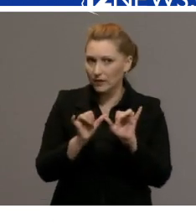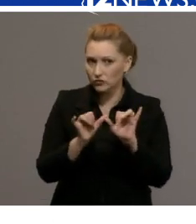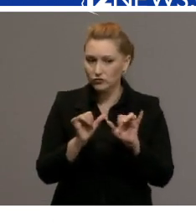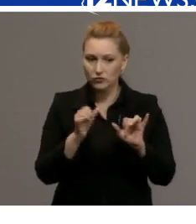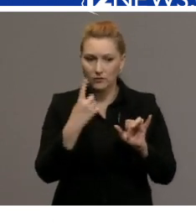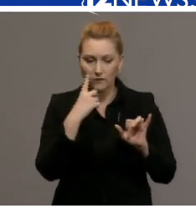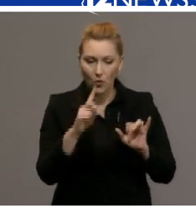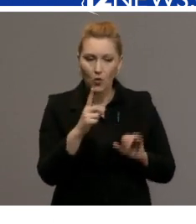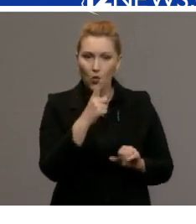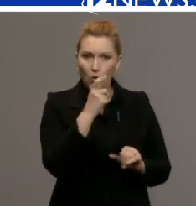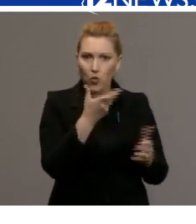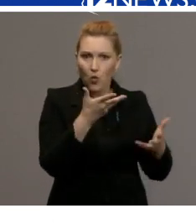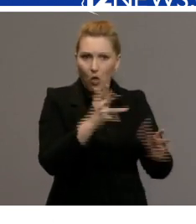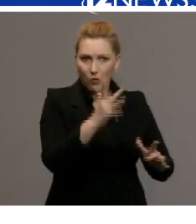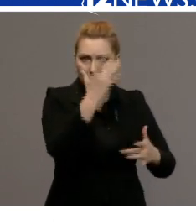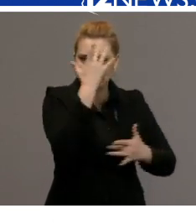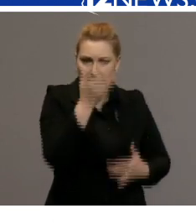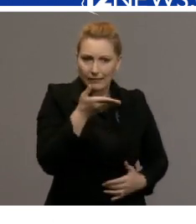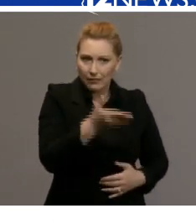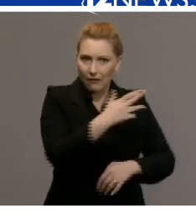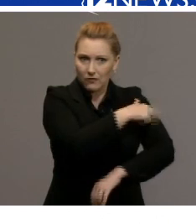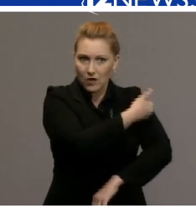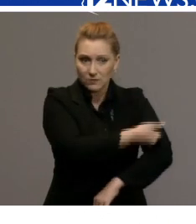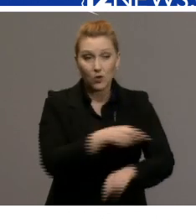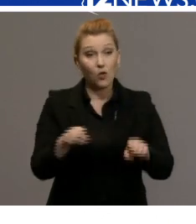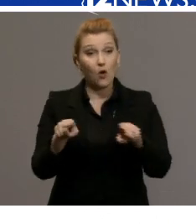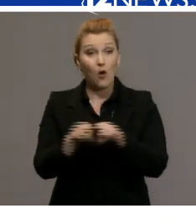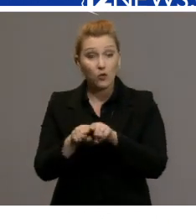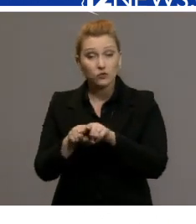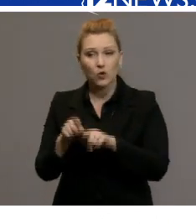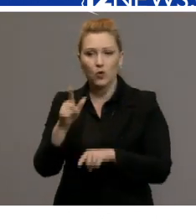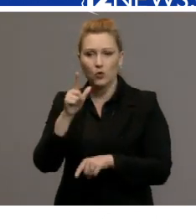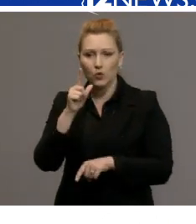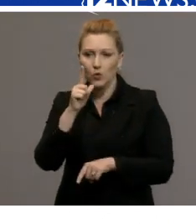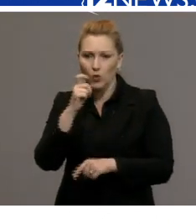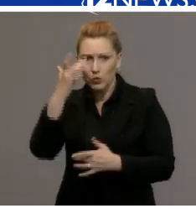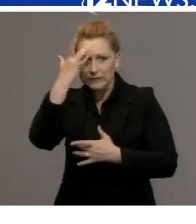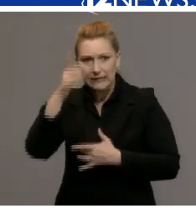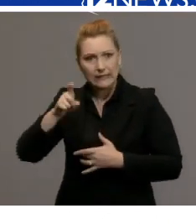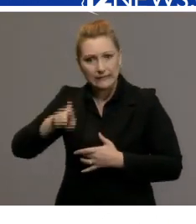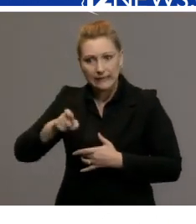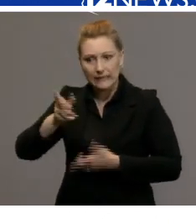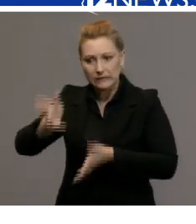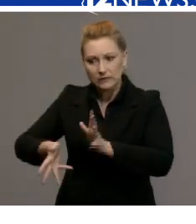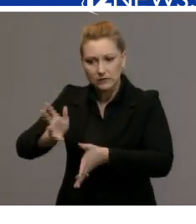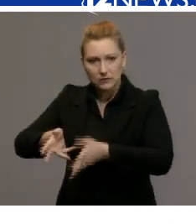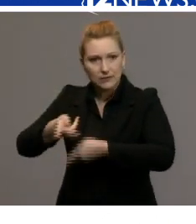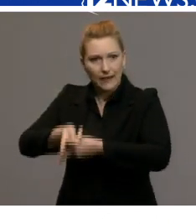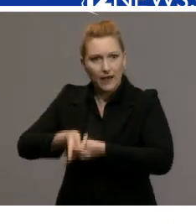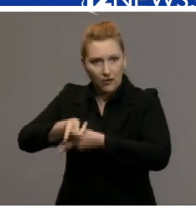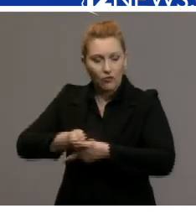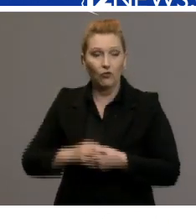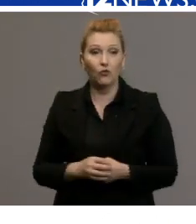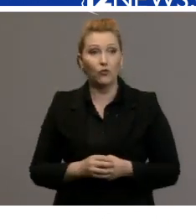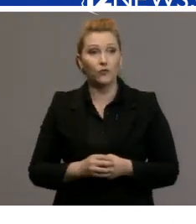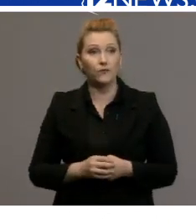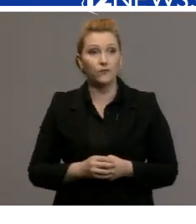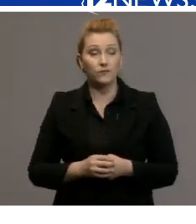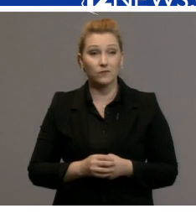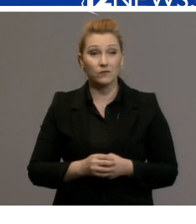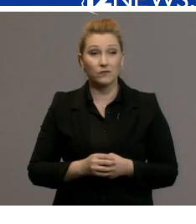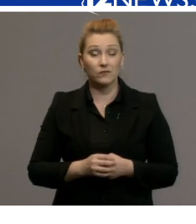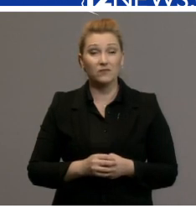but who is sick and needs care and comfort. The gray in this graph represents